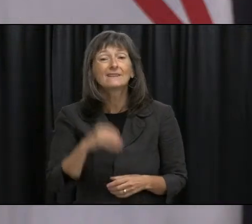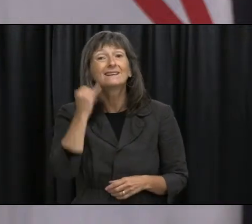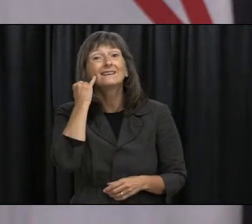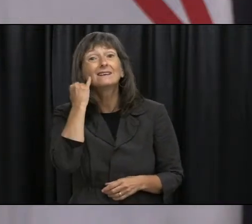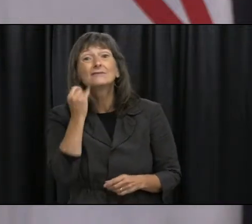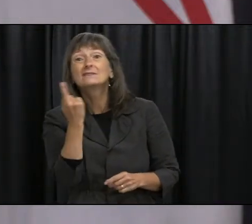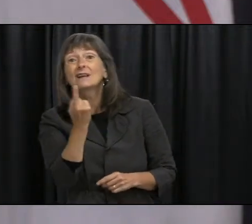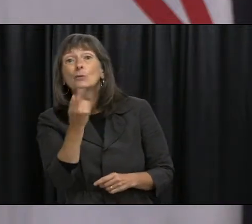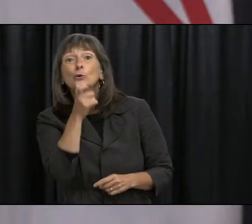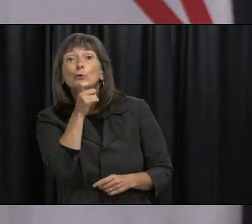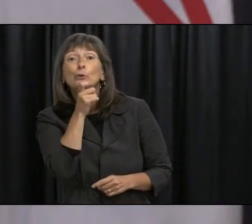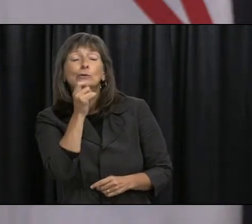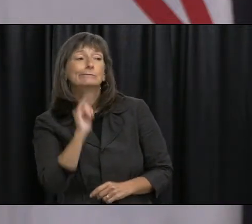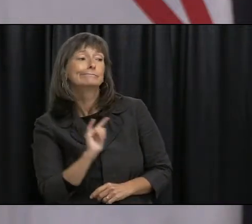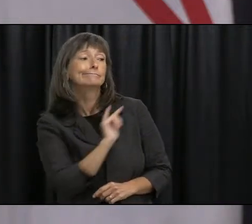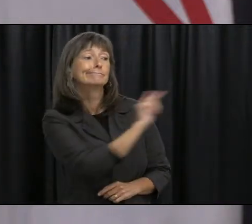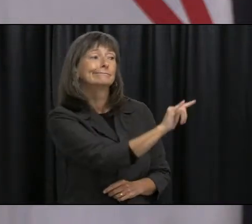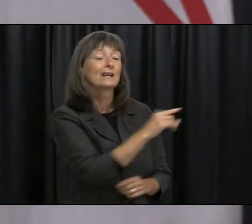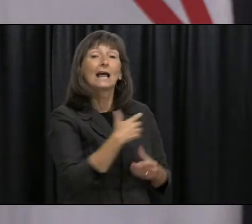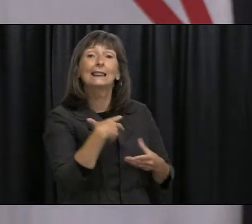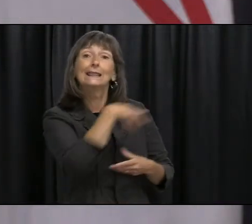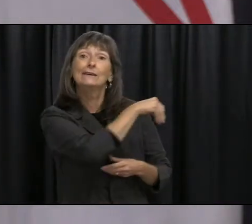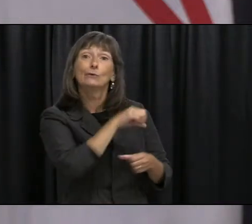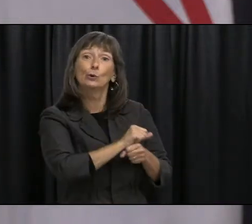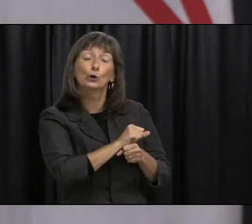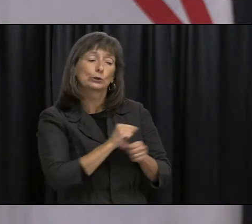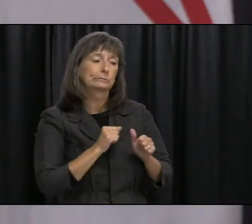to the province who has to self-isolate for 2 weeks,